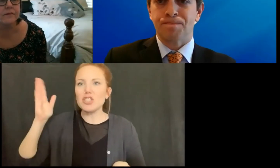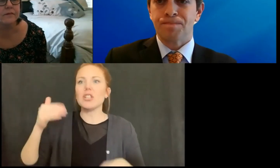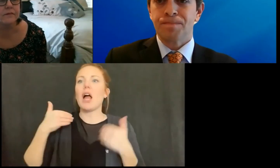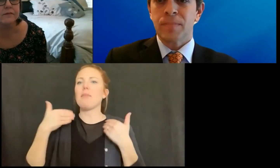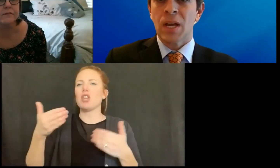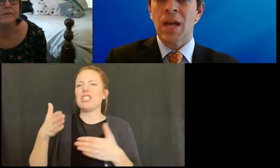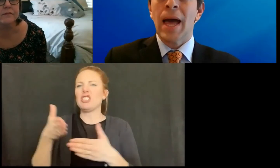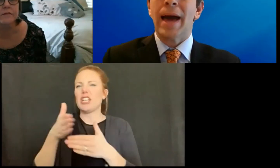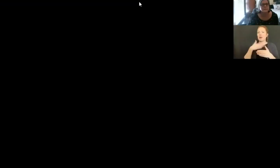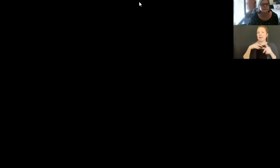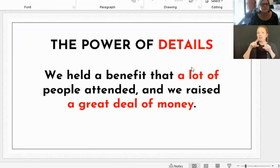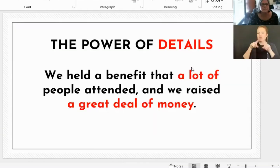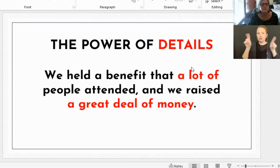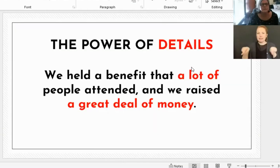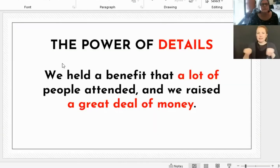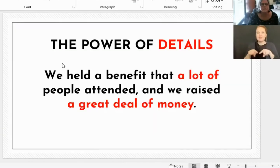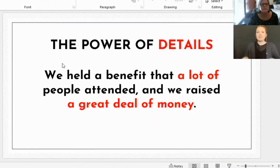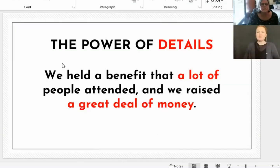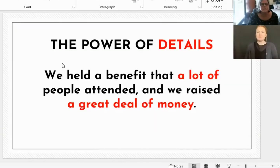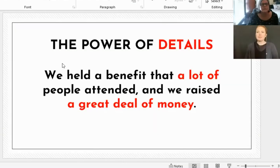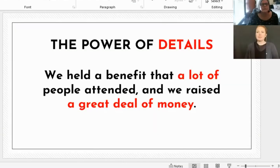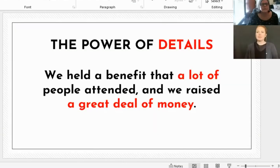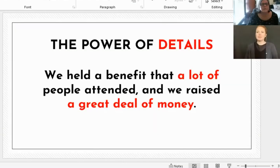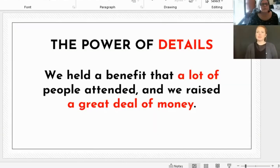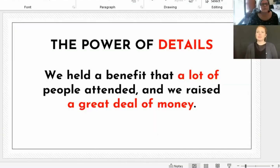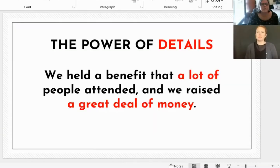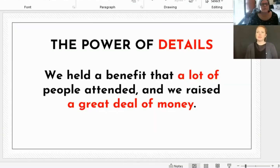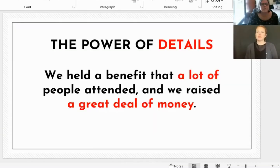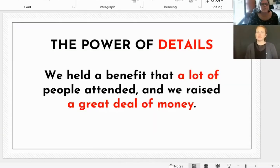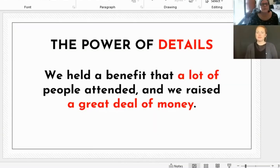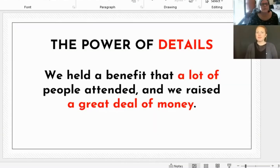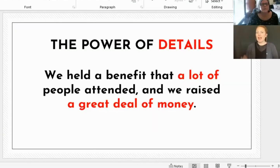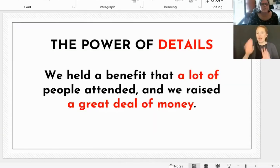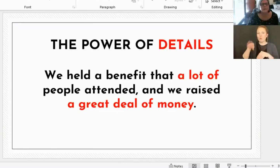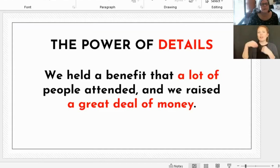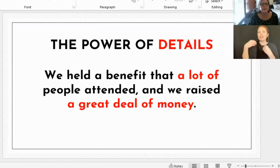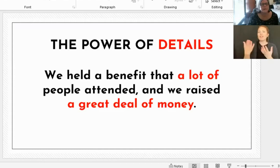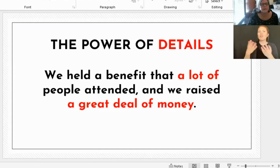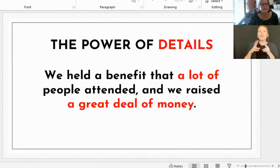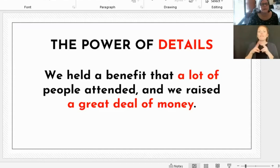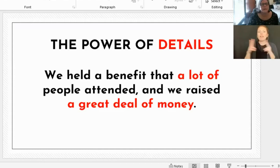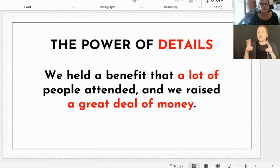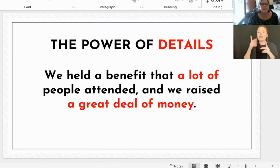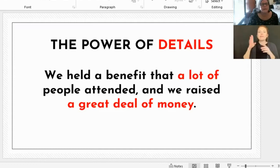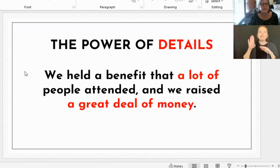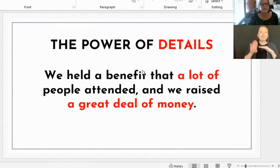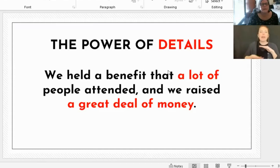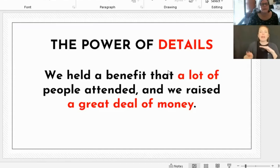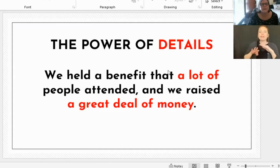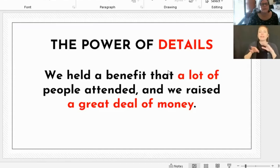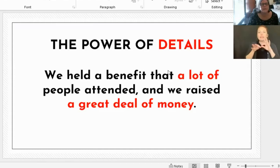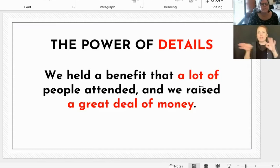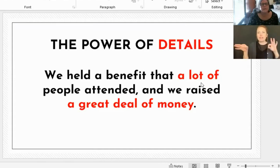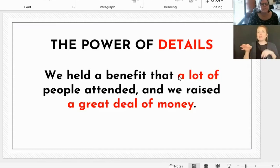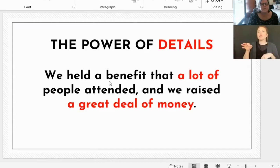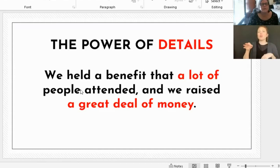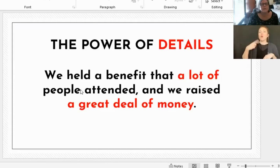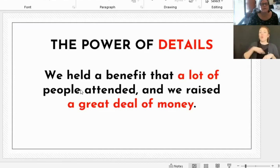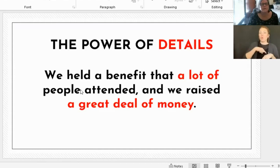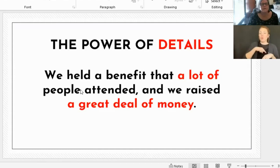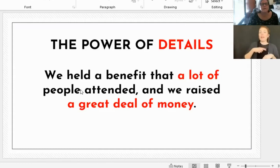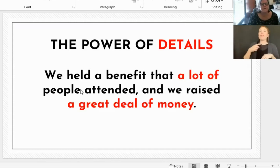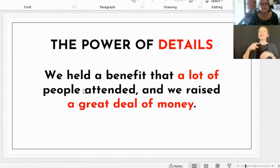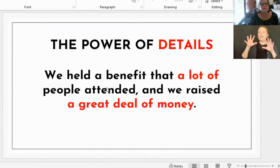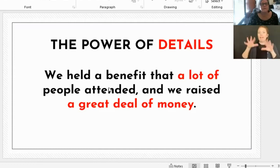screen, and I'm going to give you a very generic sentence. We held a benefit that a lot of